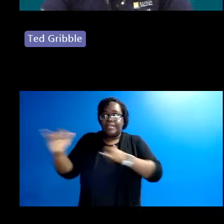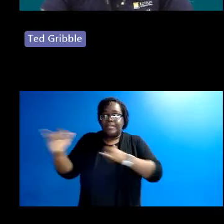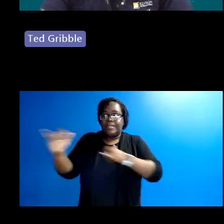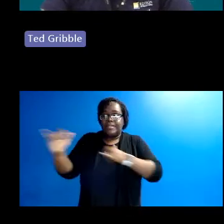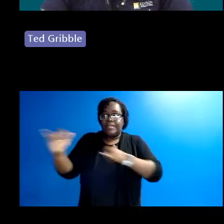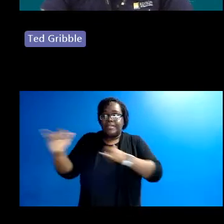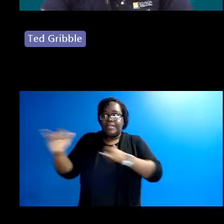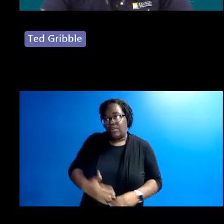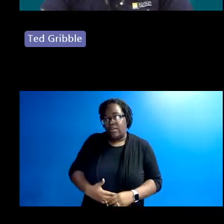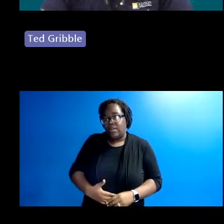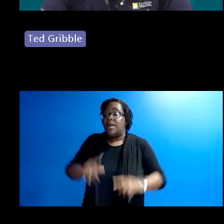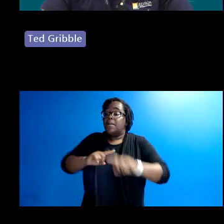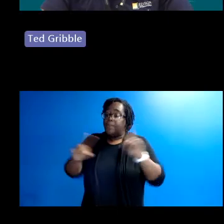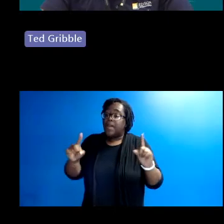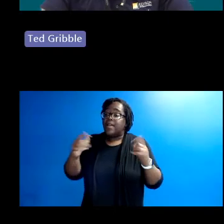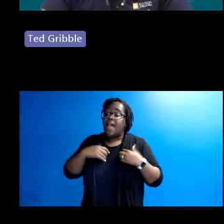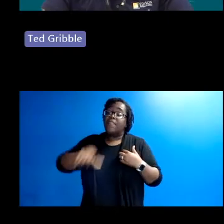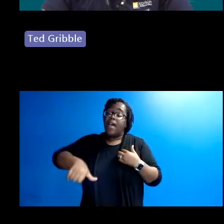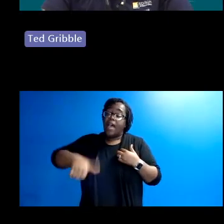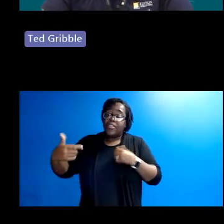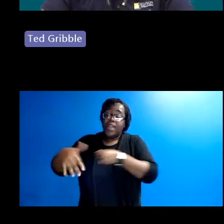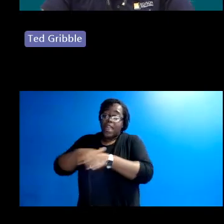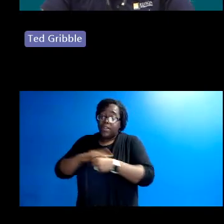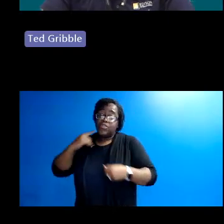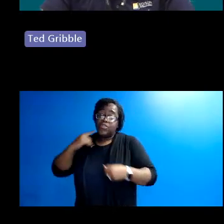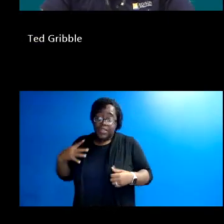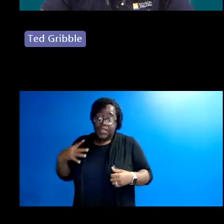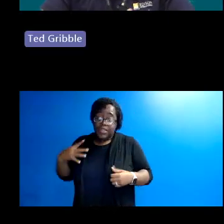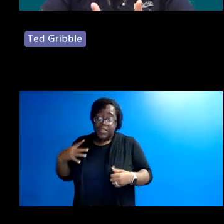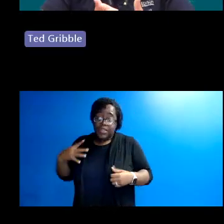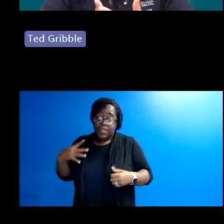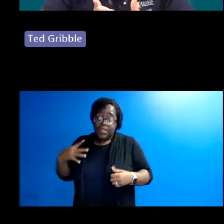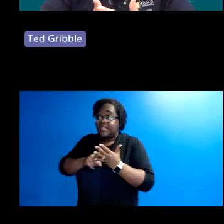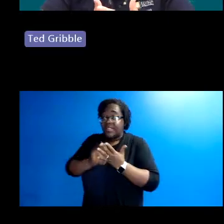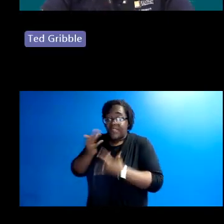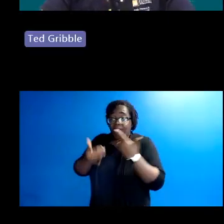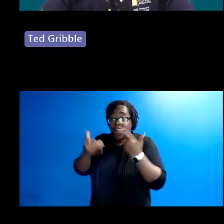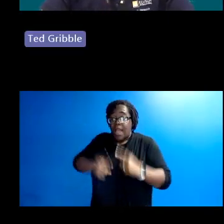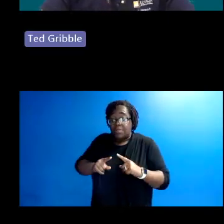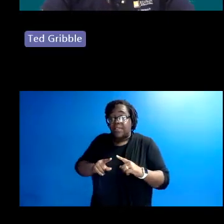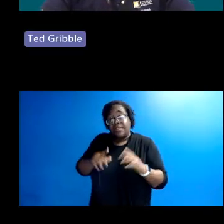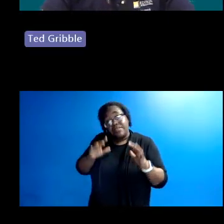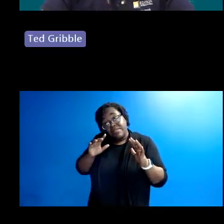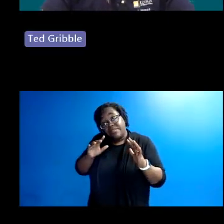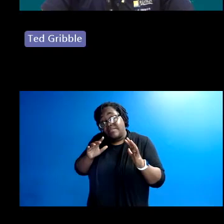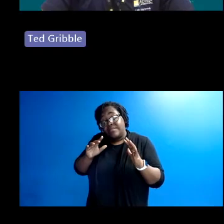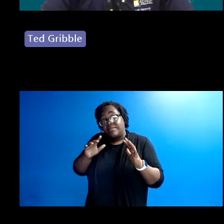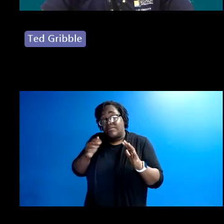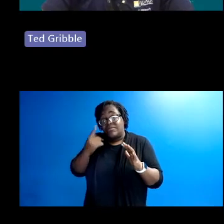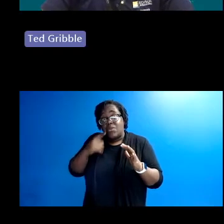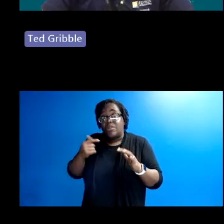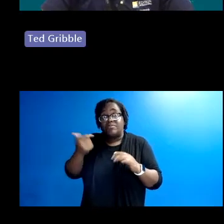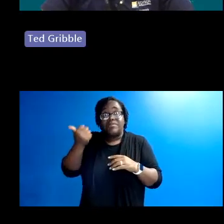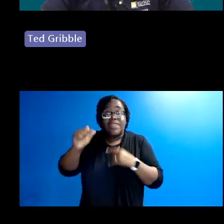though, other portions of the that do have that risk, and you've seen those fires occur over decade, 5